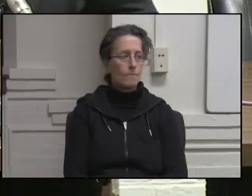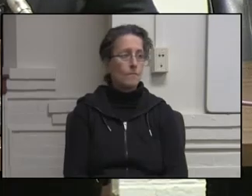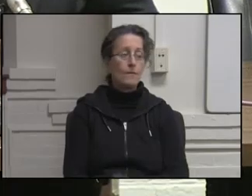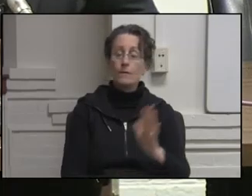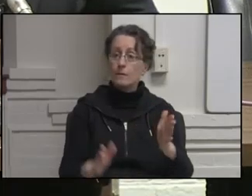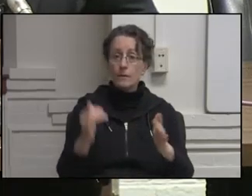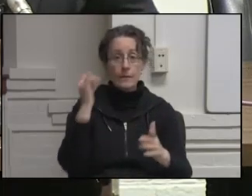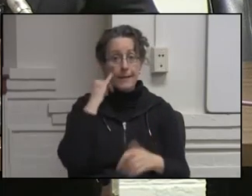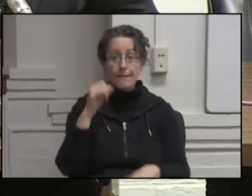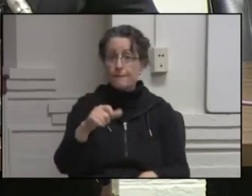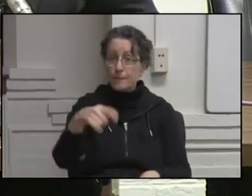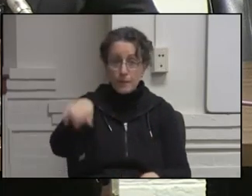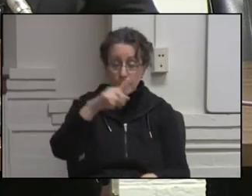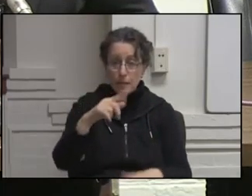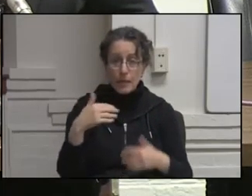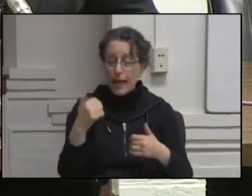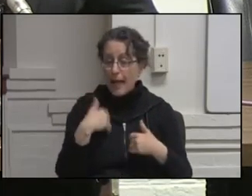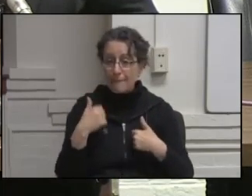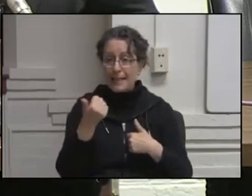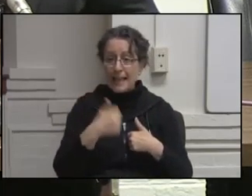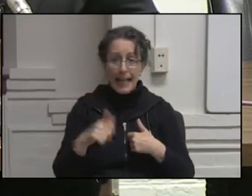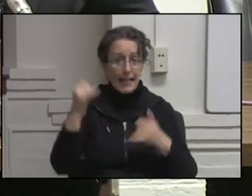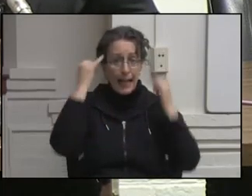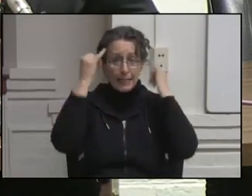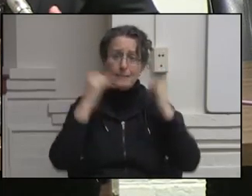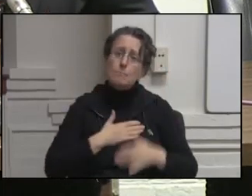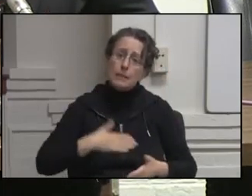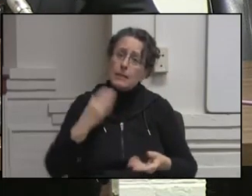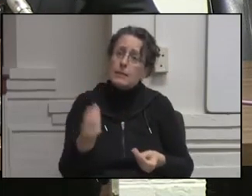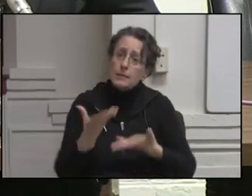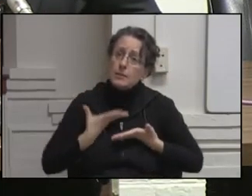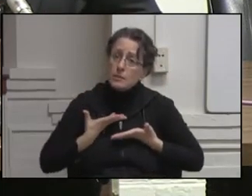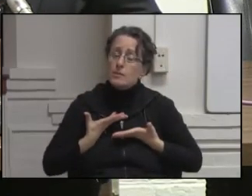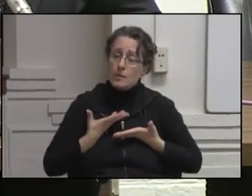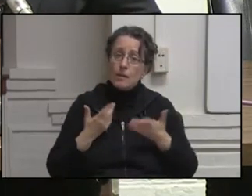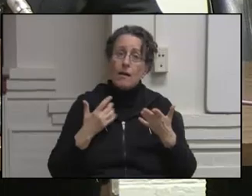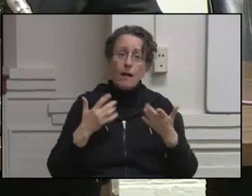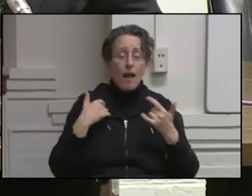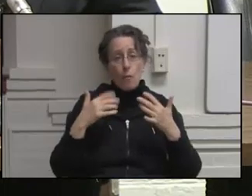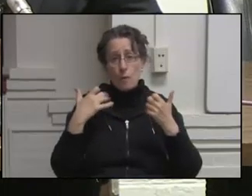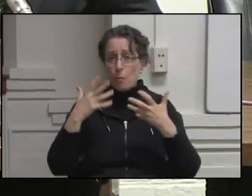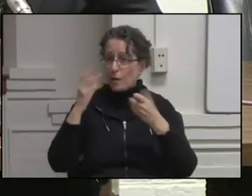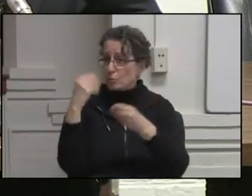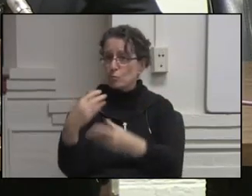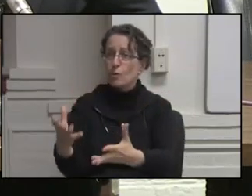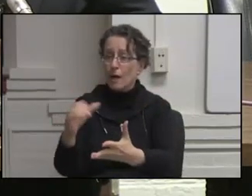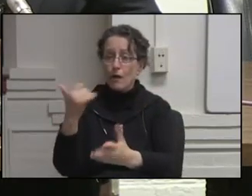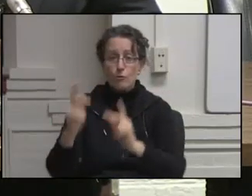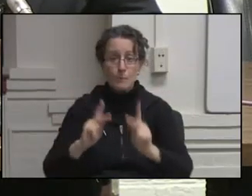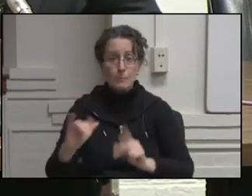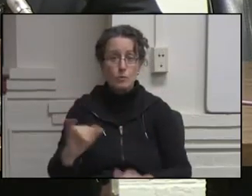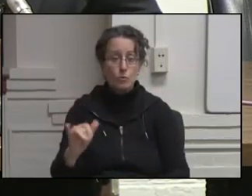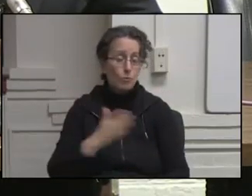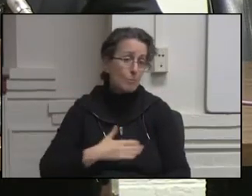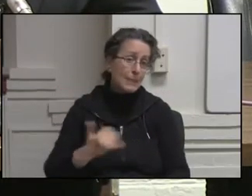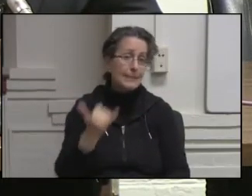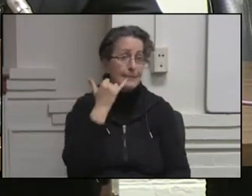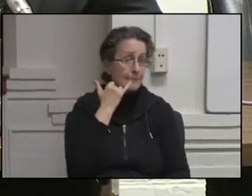that, we welcome that and we'd like to share with other people. So please call